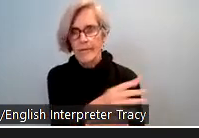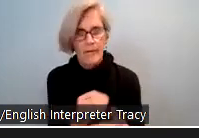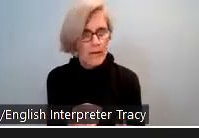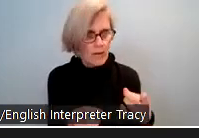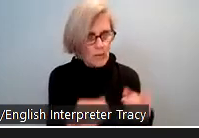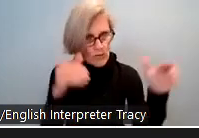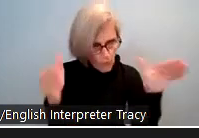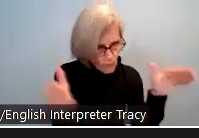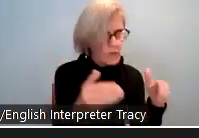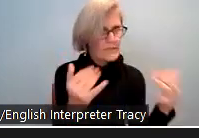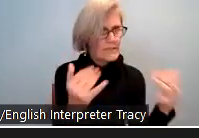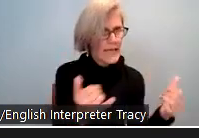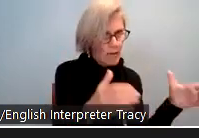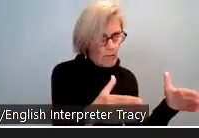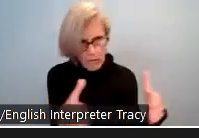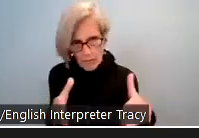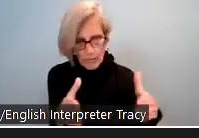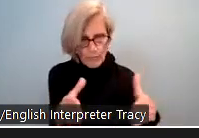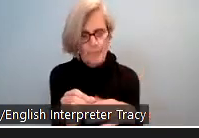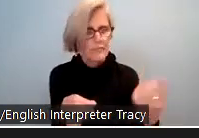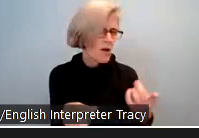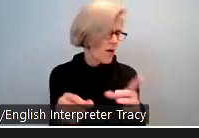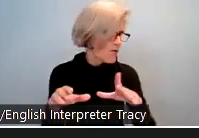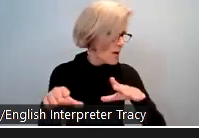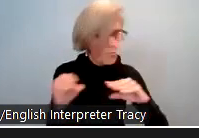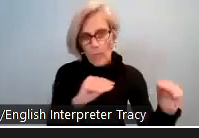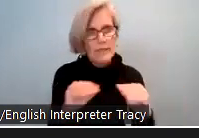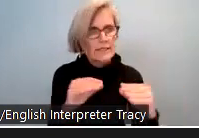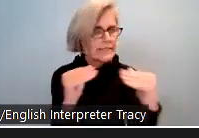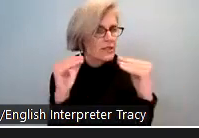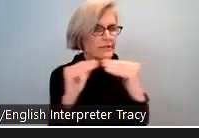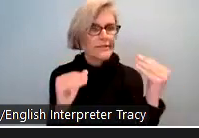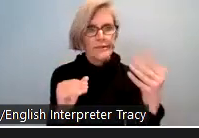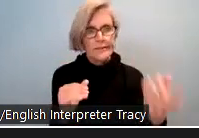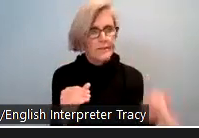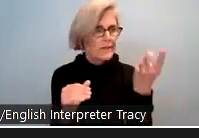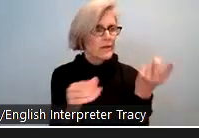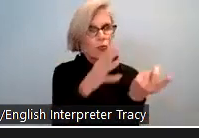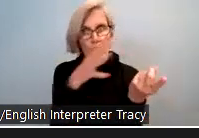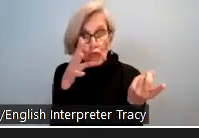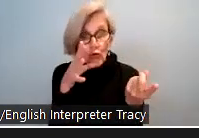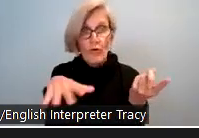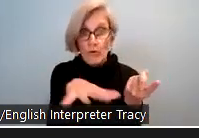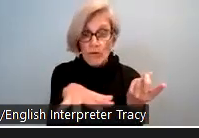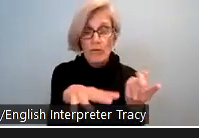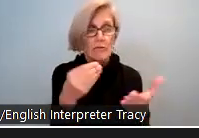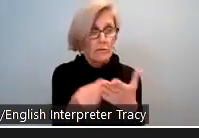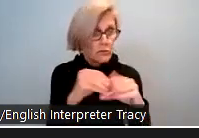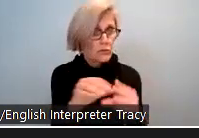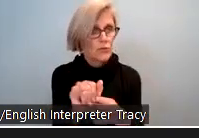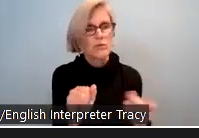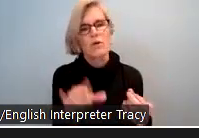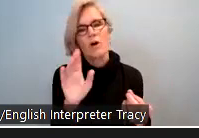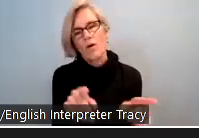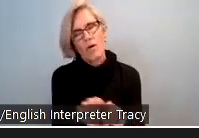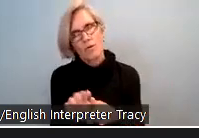disability justice, rural community investment, among other projects. One of the things we want to stress here is